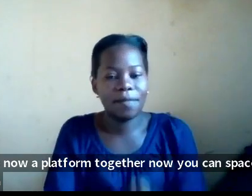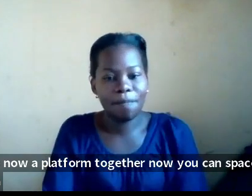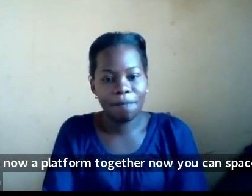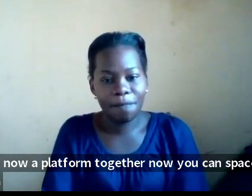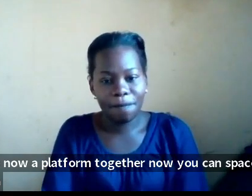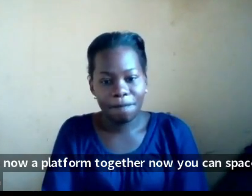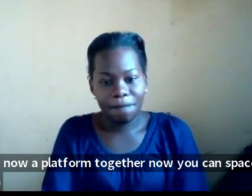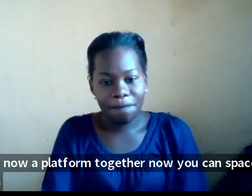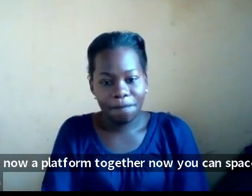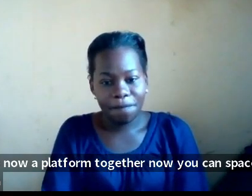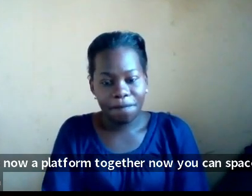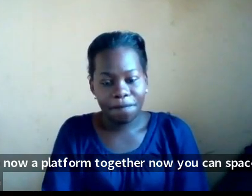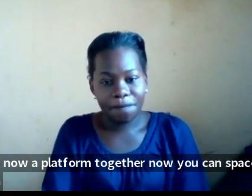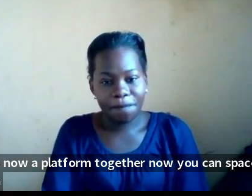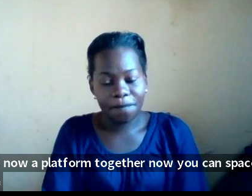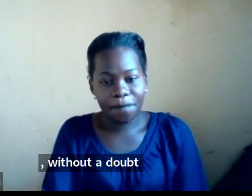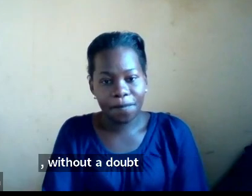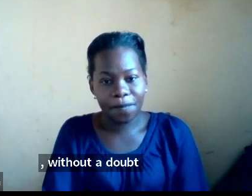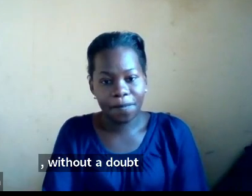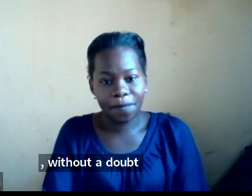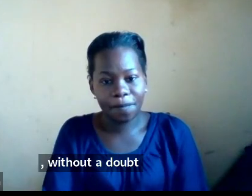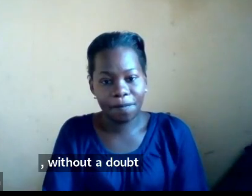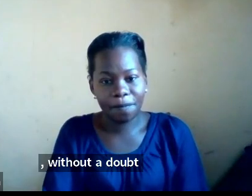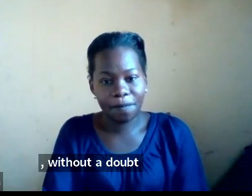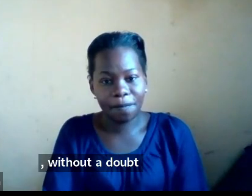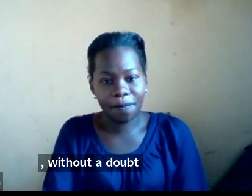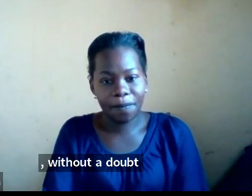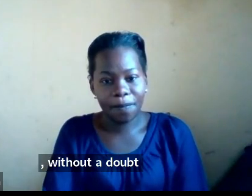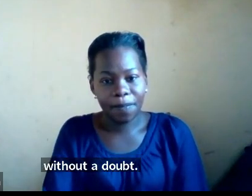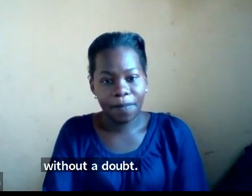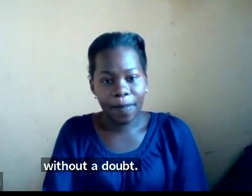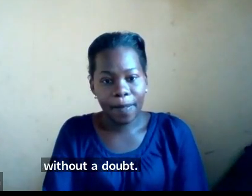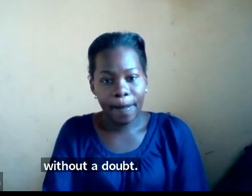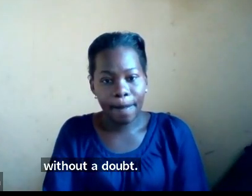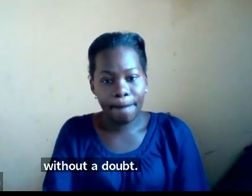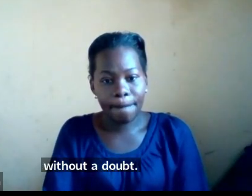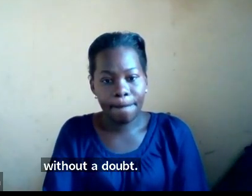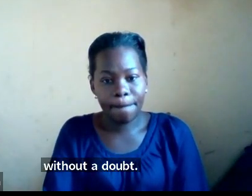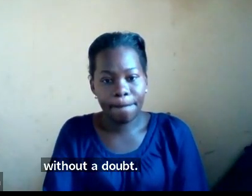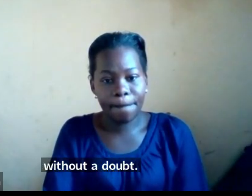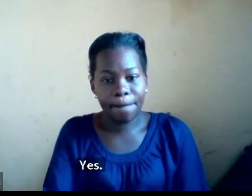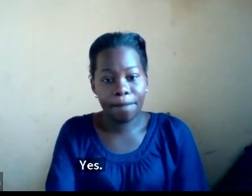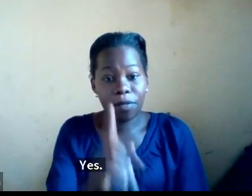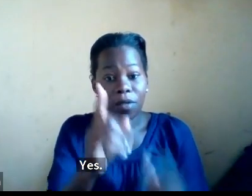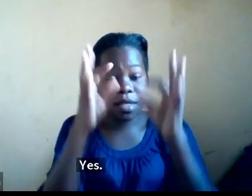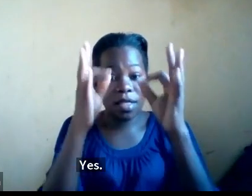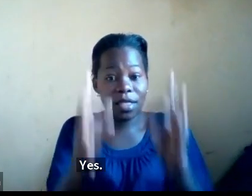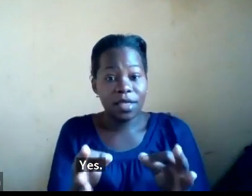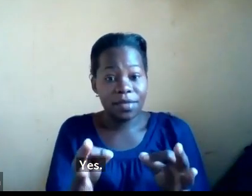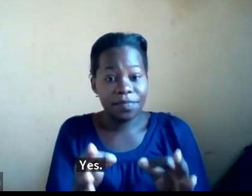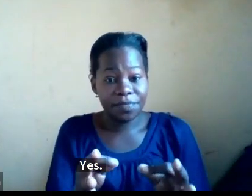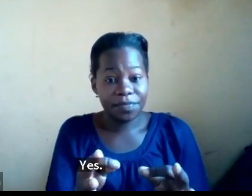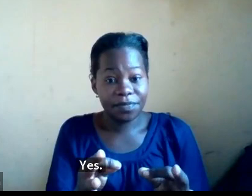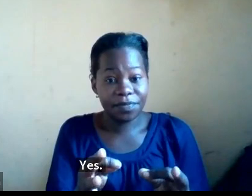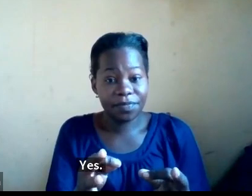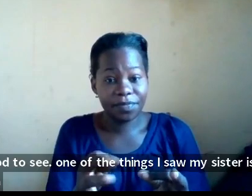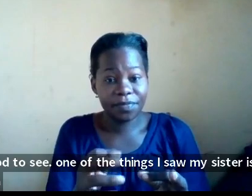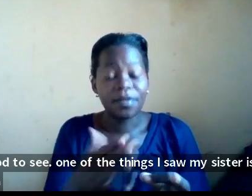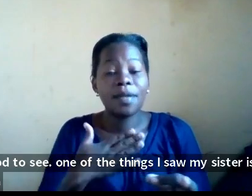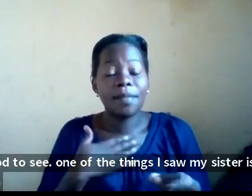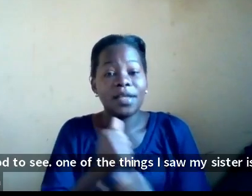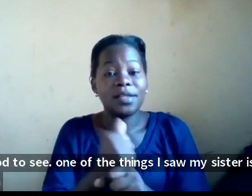doubt, yes. Yes, so, but I was going to say, one of the things so my sister is